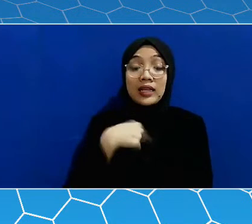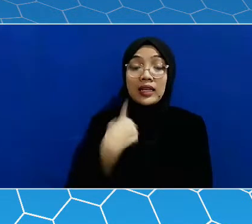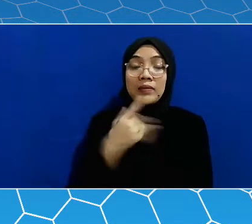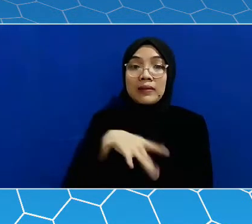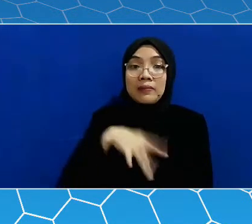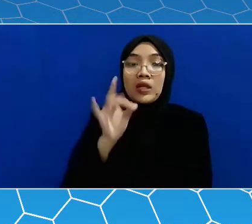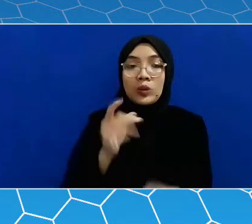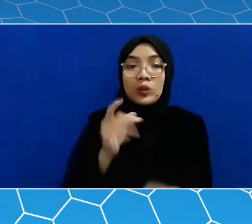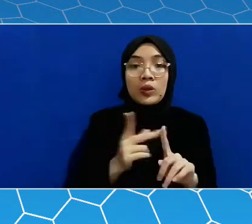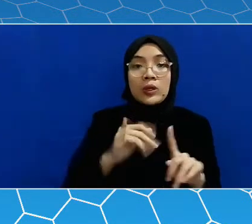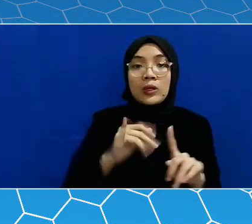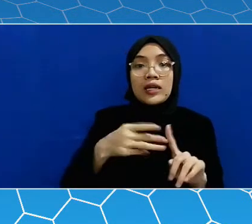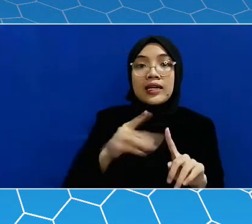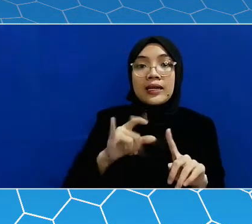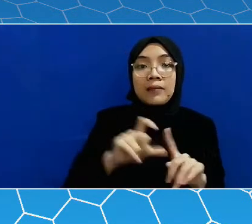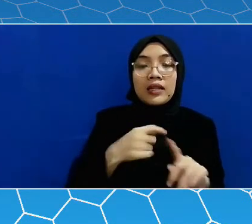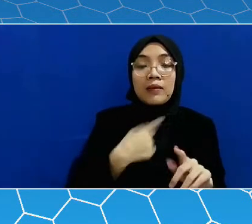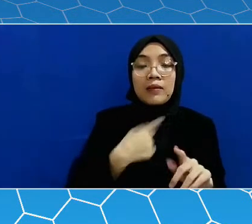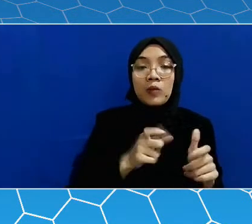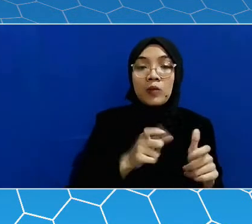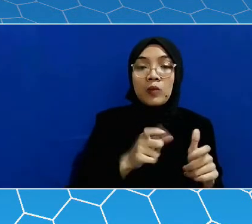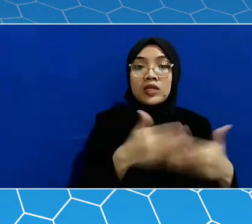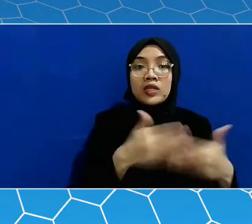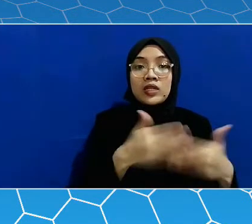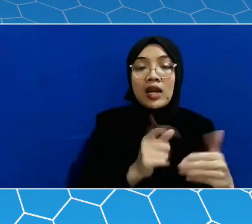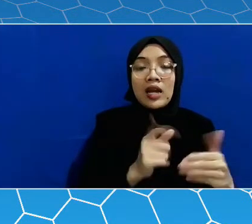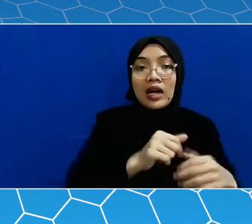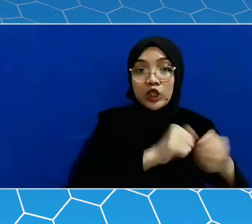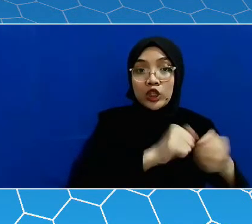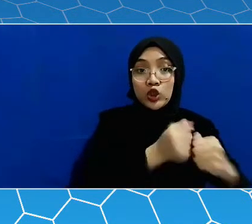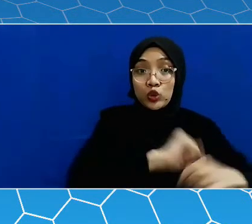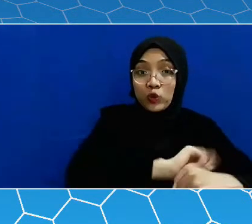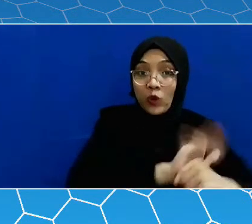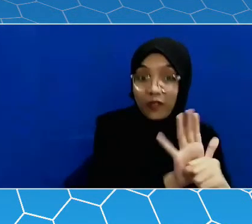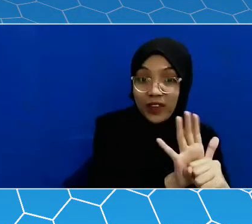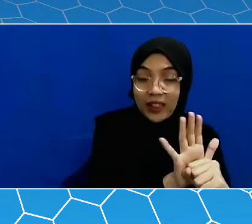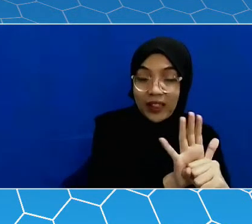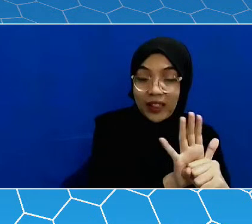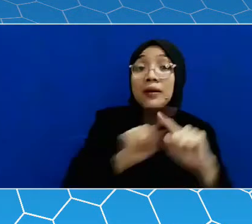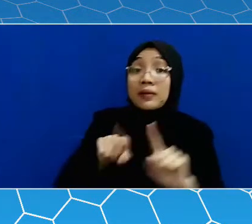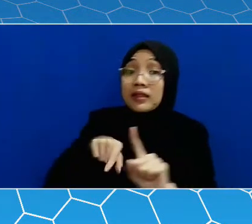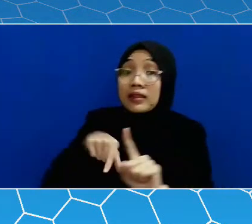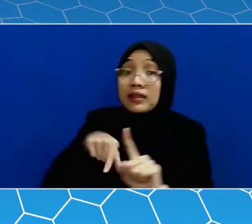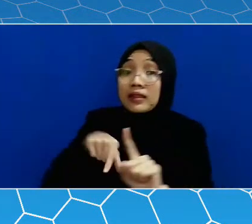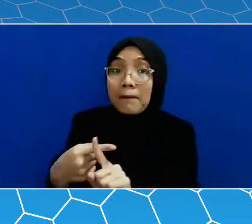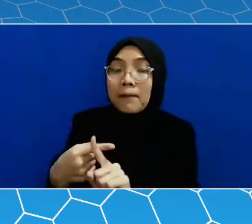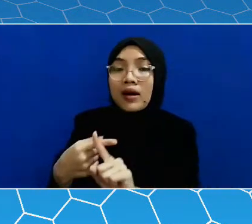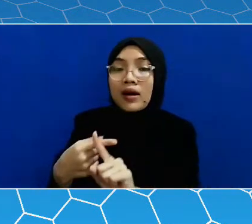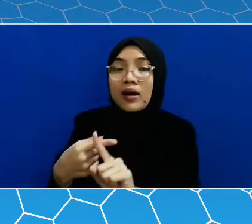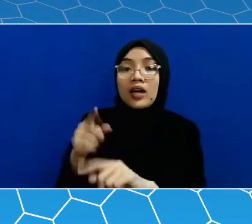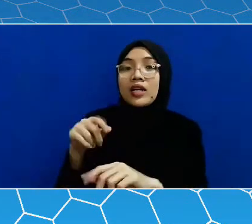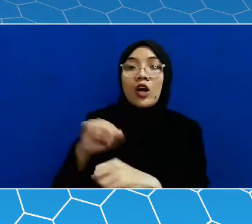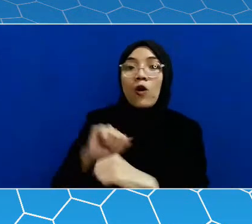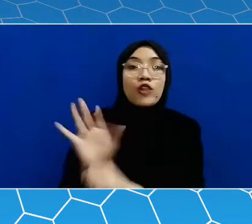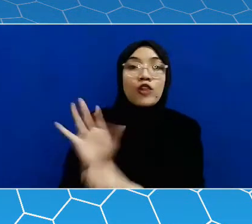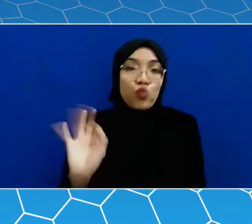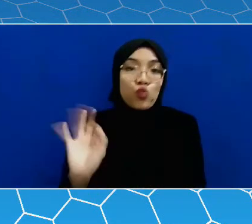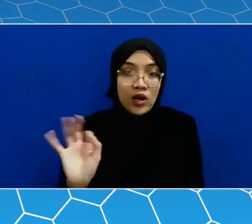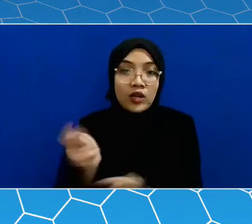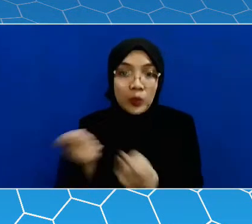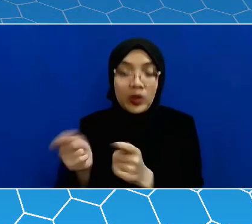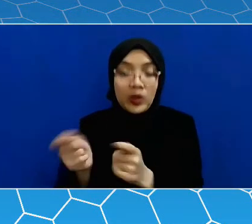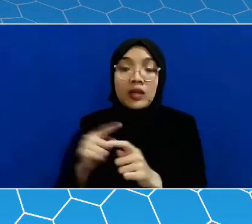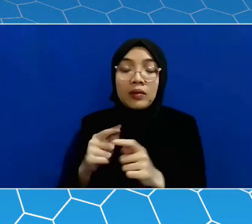of the COVID cases as well as the non-COVID. But I think over time, the